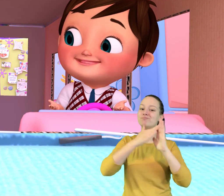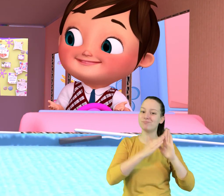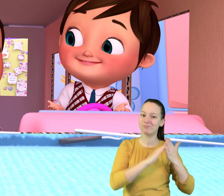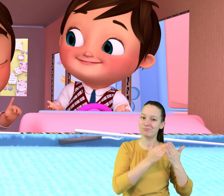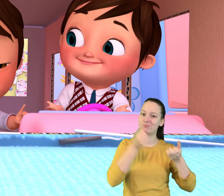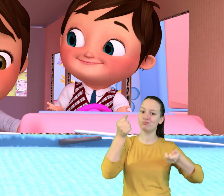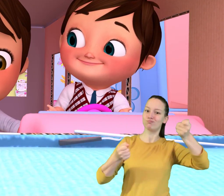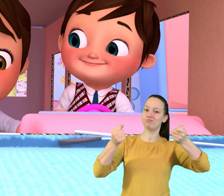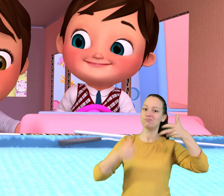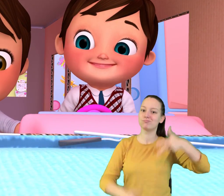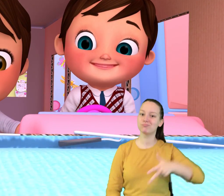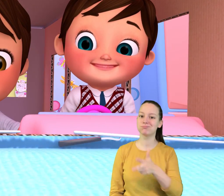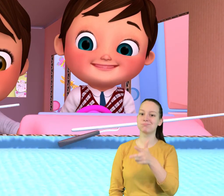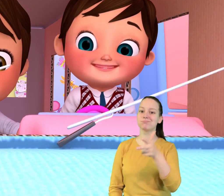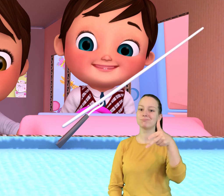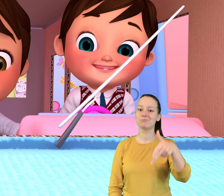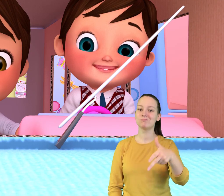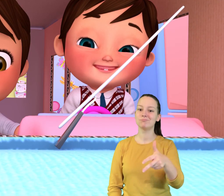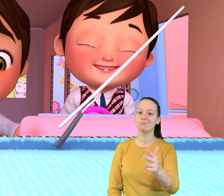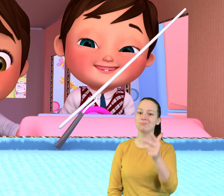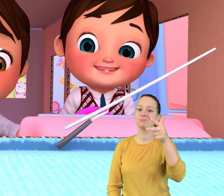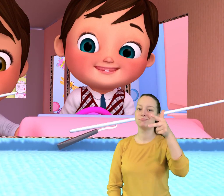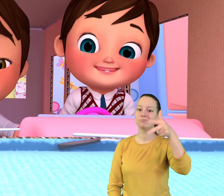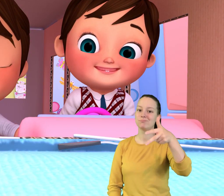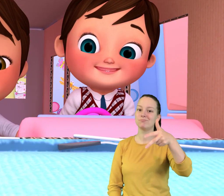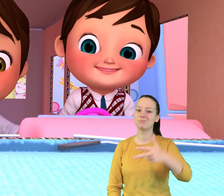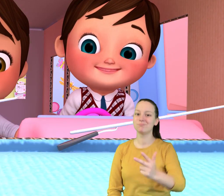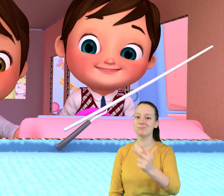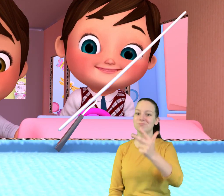all through the